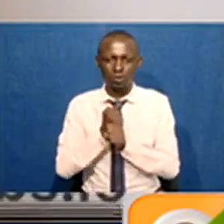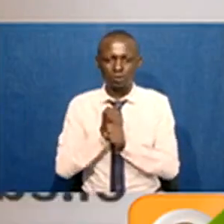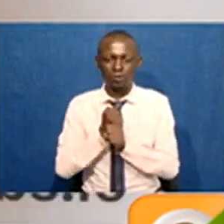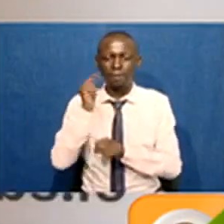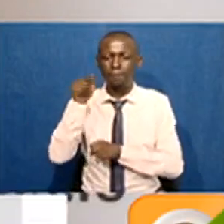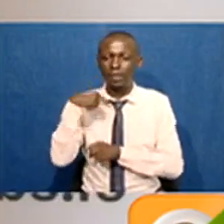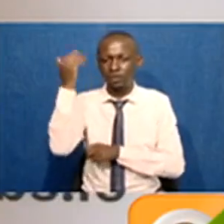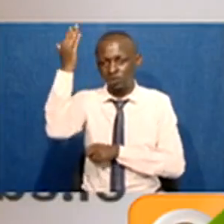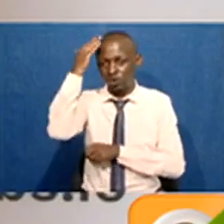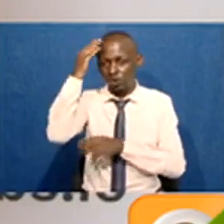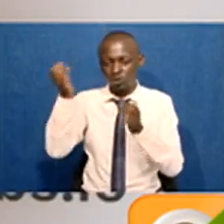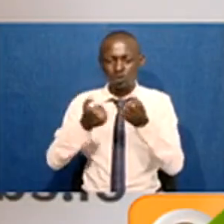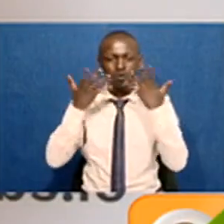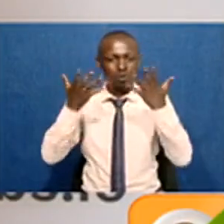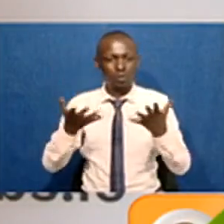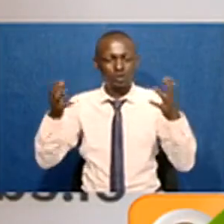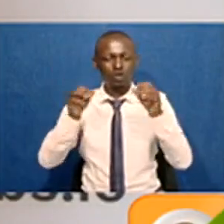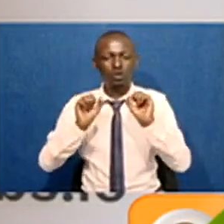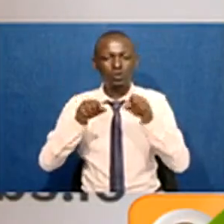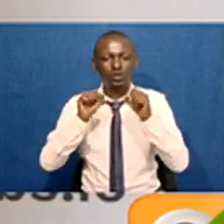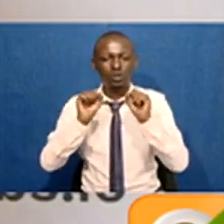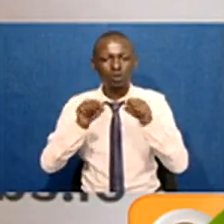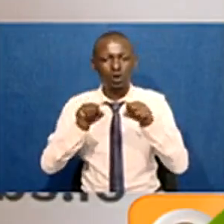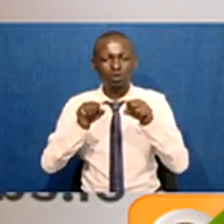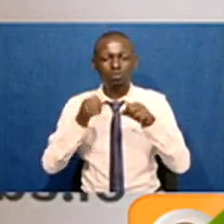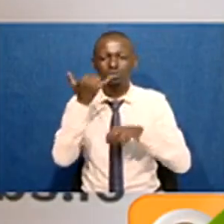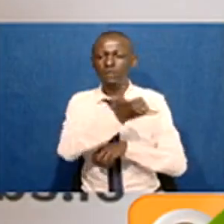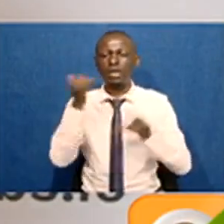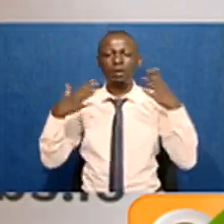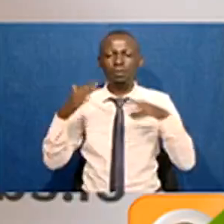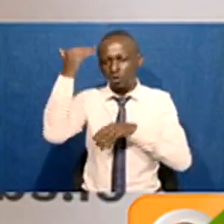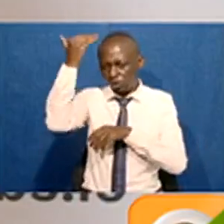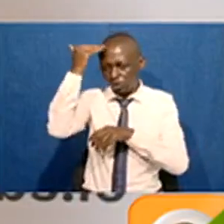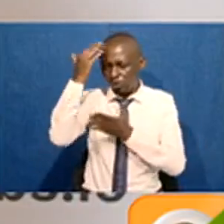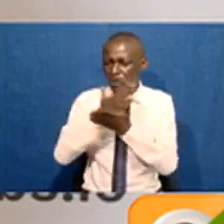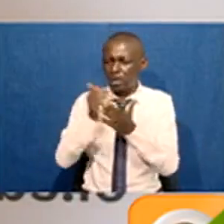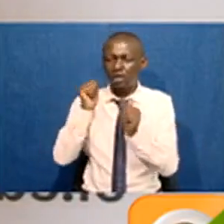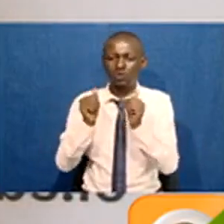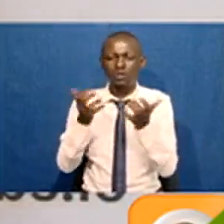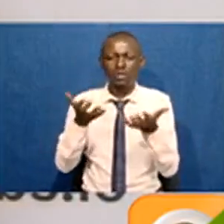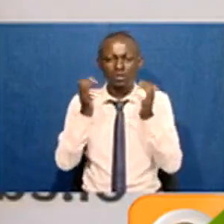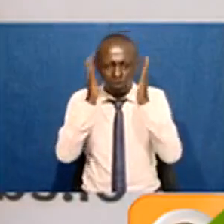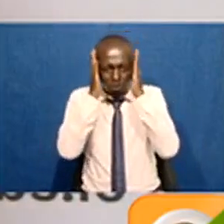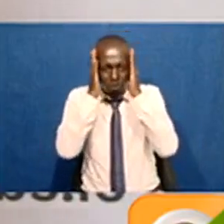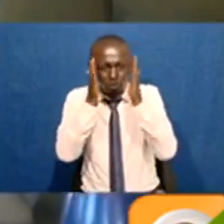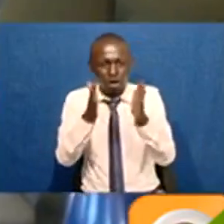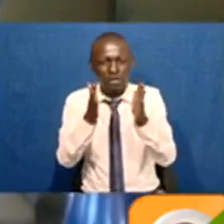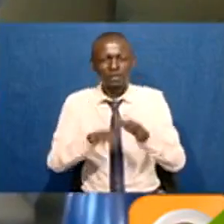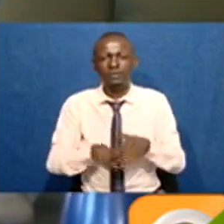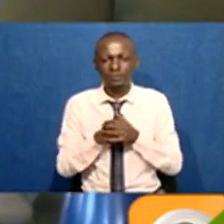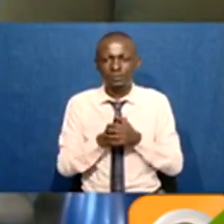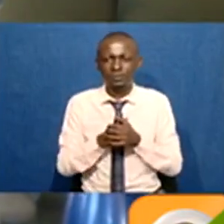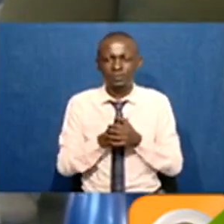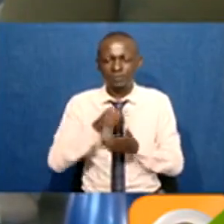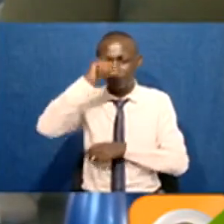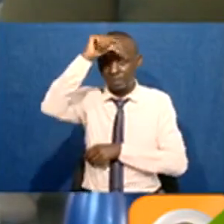know, this information should be able to even inform our young people what are the sectors that they should be looking at when they're looking for employment. At the same time,